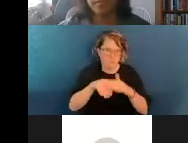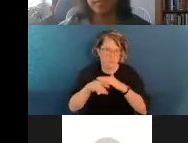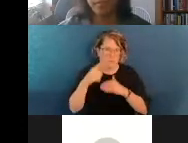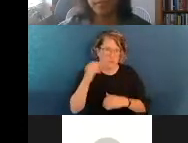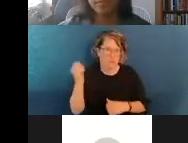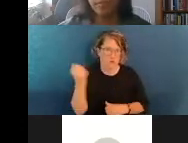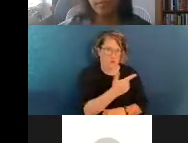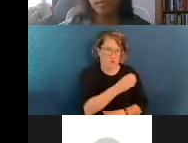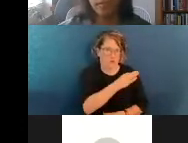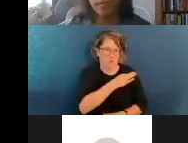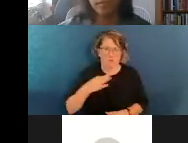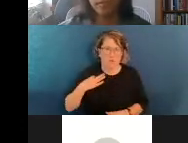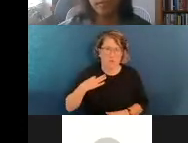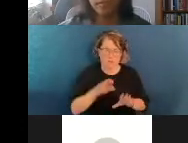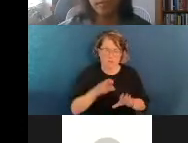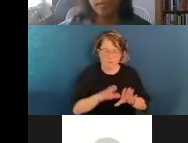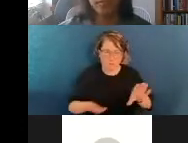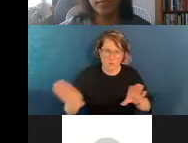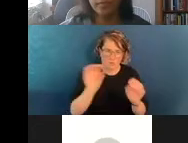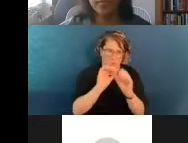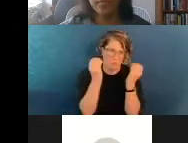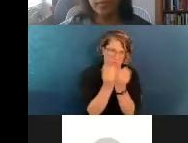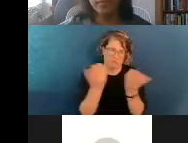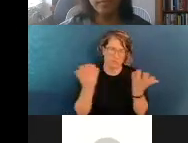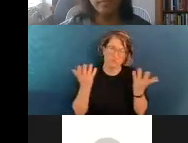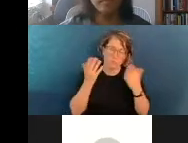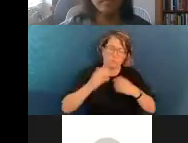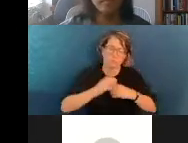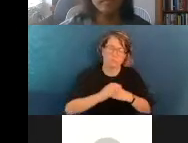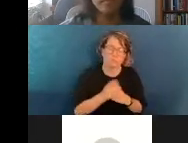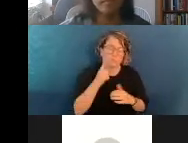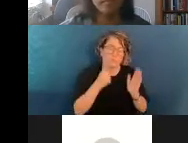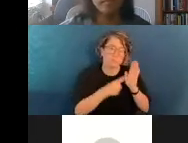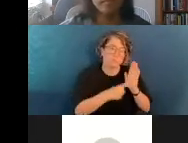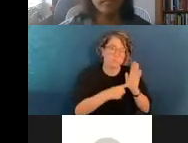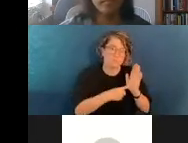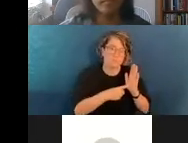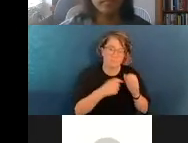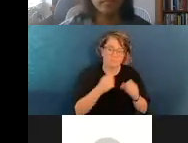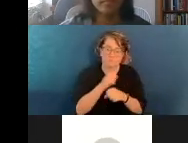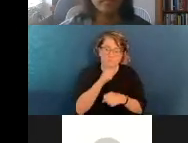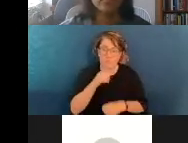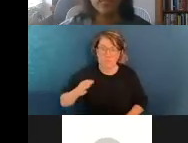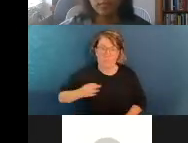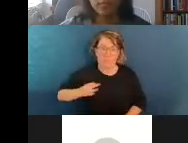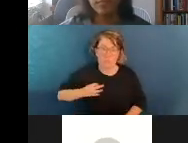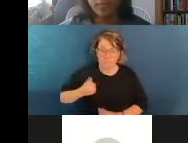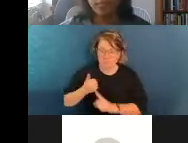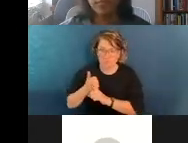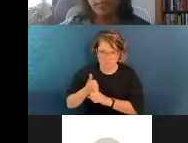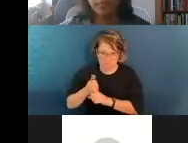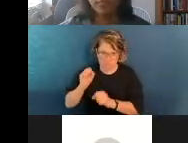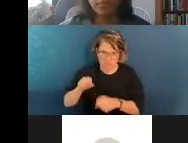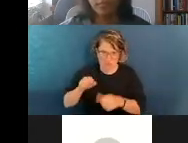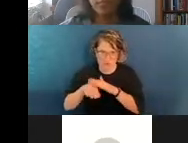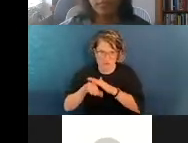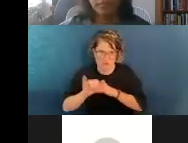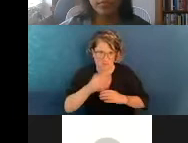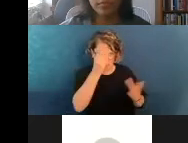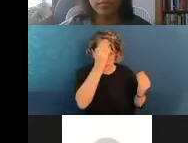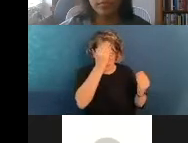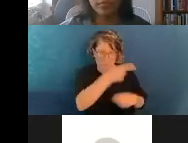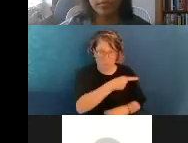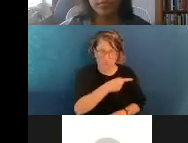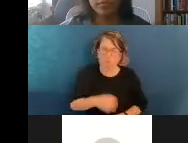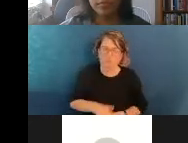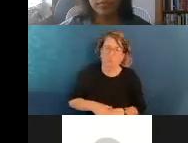the organization. For example, accessible to volunteers, to food services staff, and